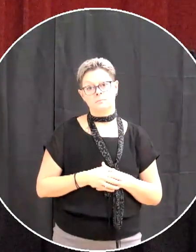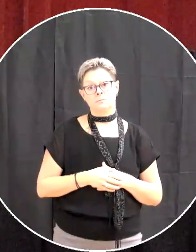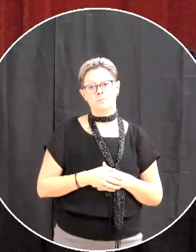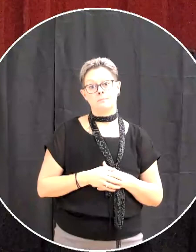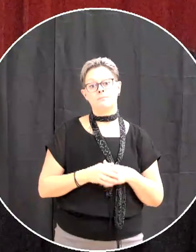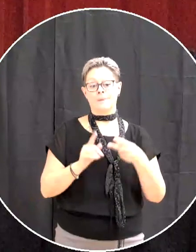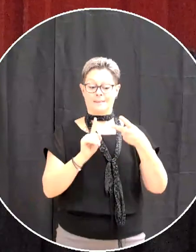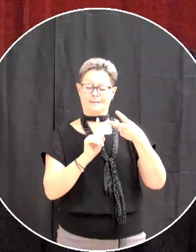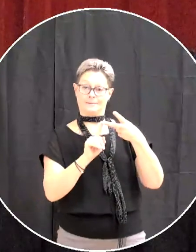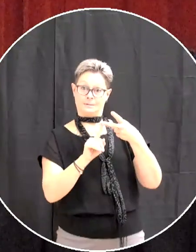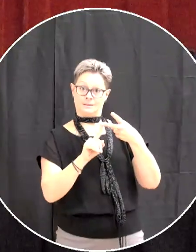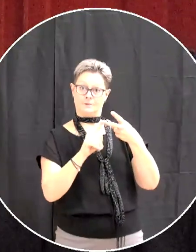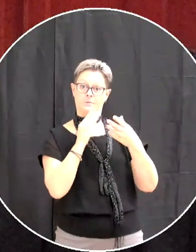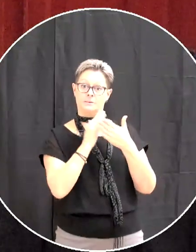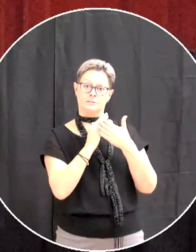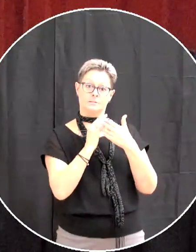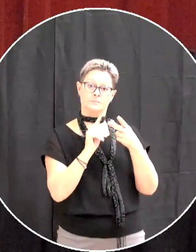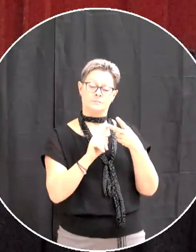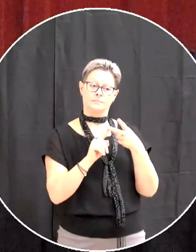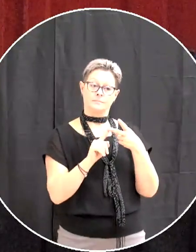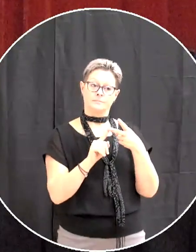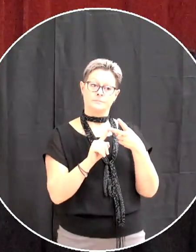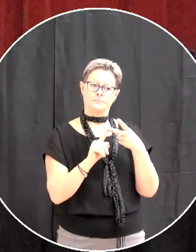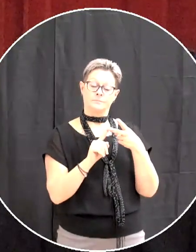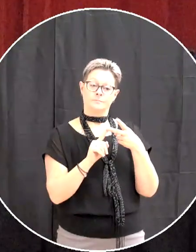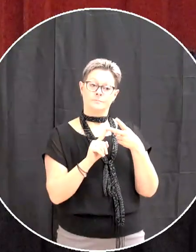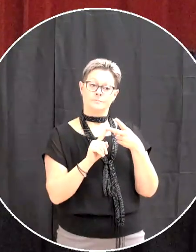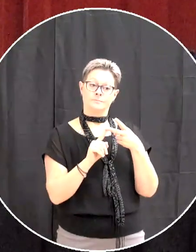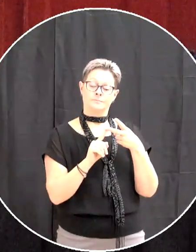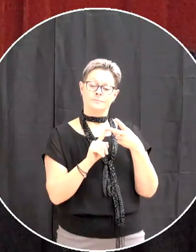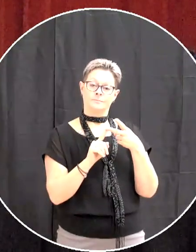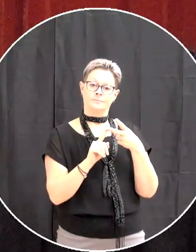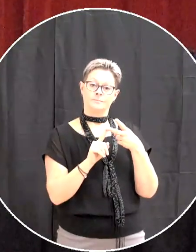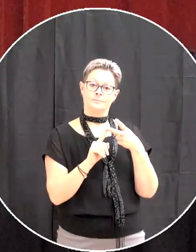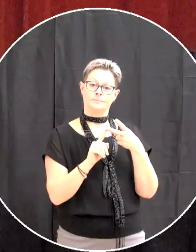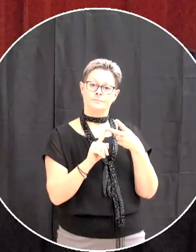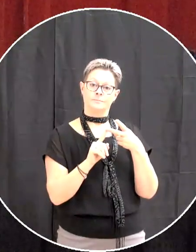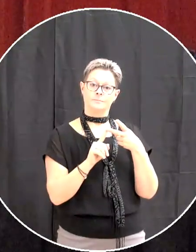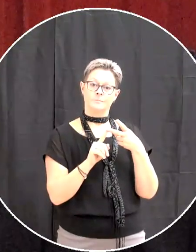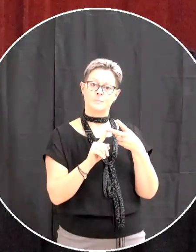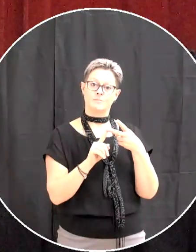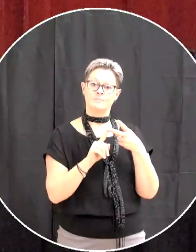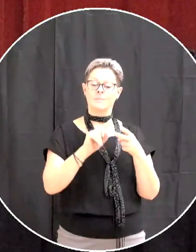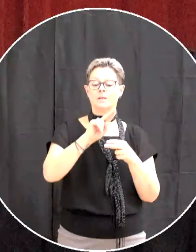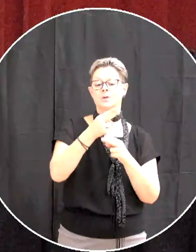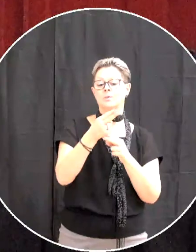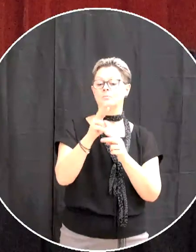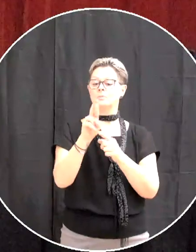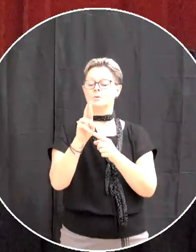Second item was performance appraisal. The Human Resources staff